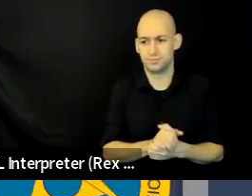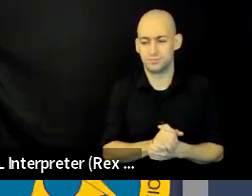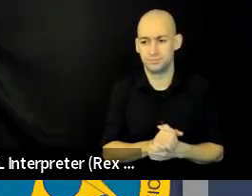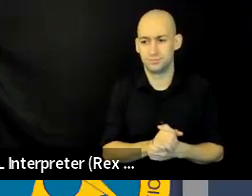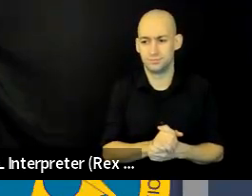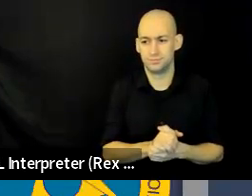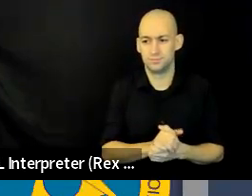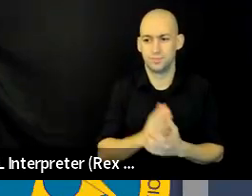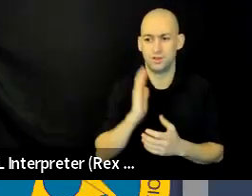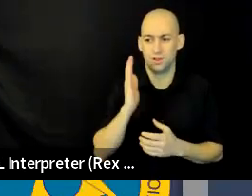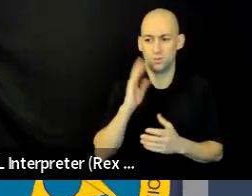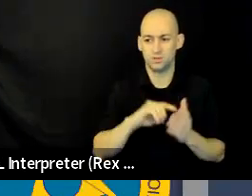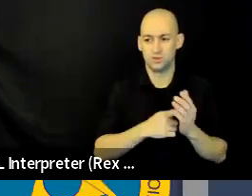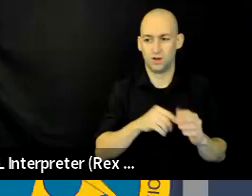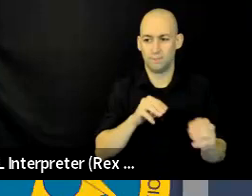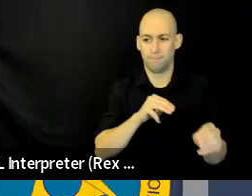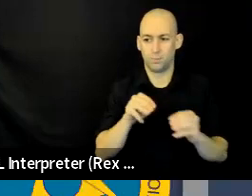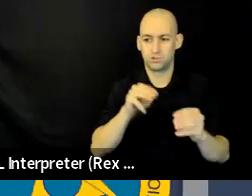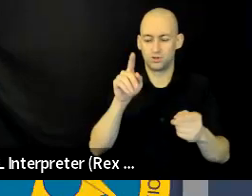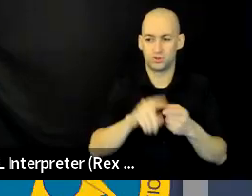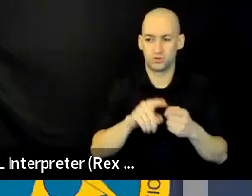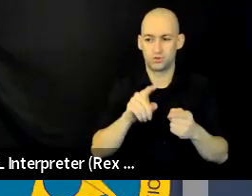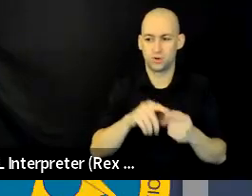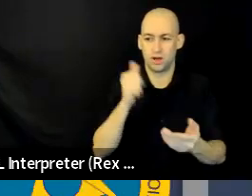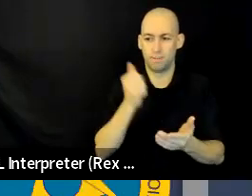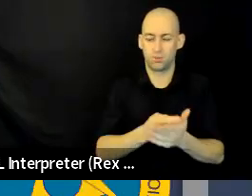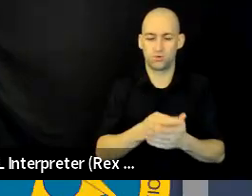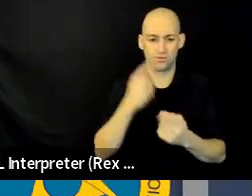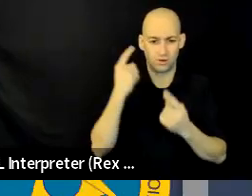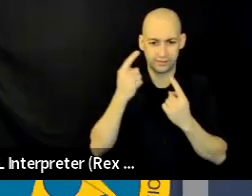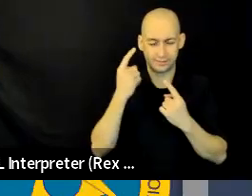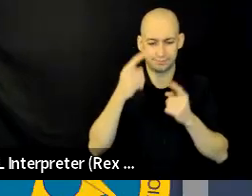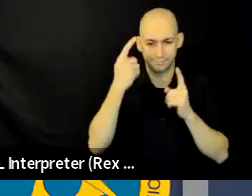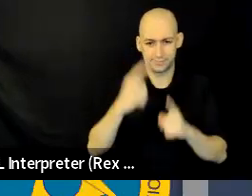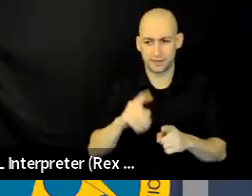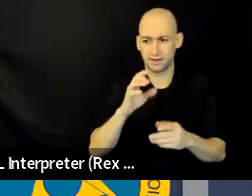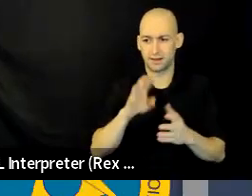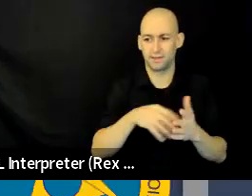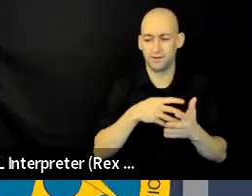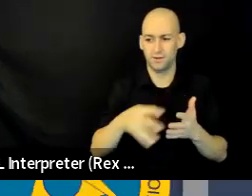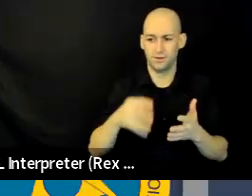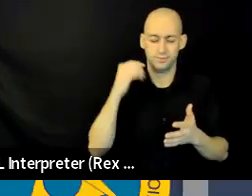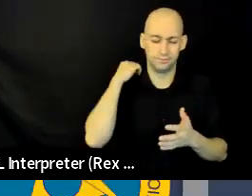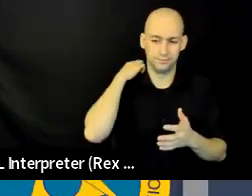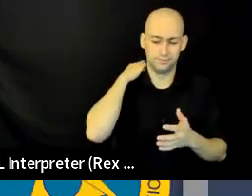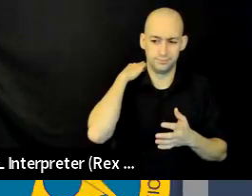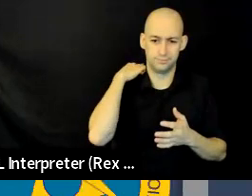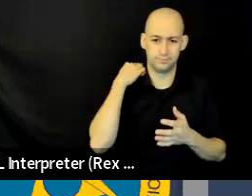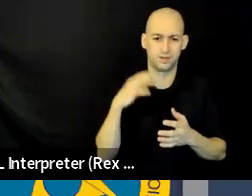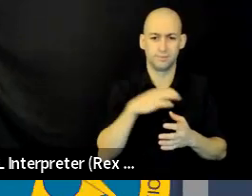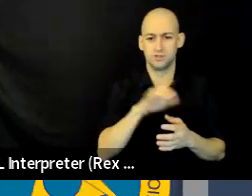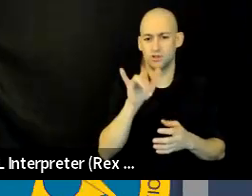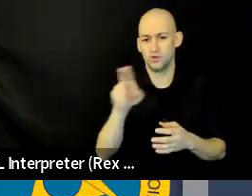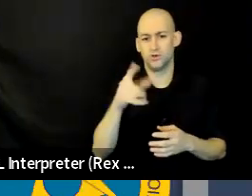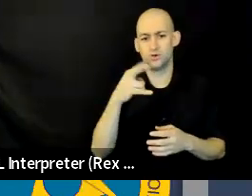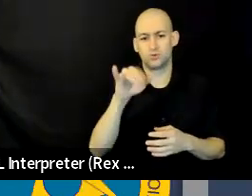Then I will entertain a motion to approve the consent calendar. So moved. Second. Commissioner Liu, Commissioner Grisby,